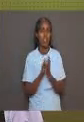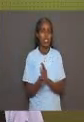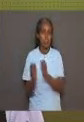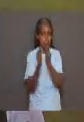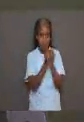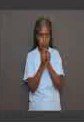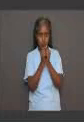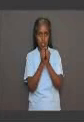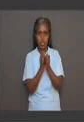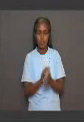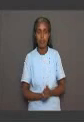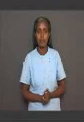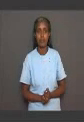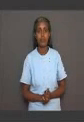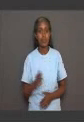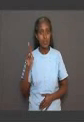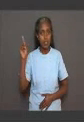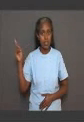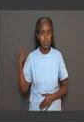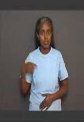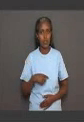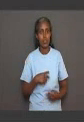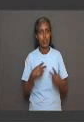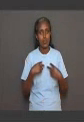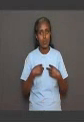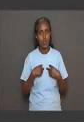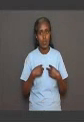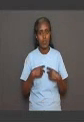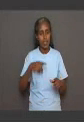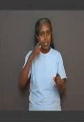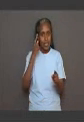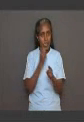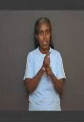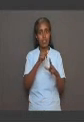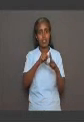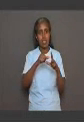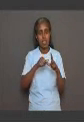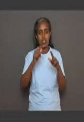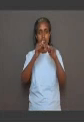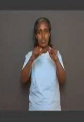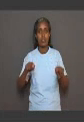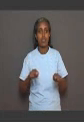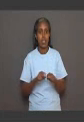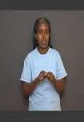together. Here we have a right-angled triangle.